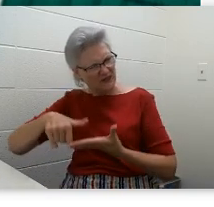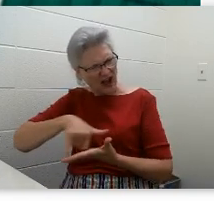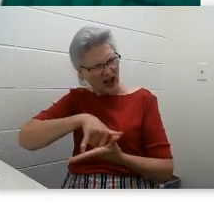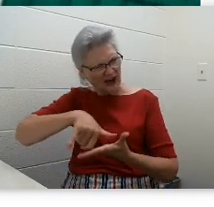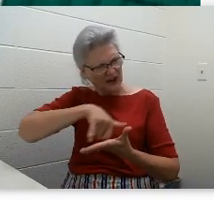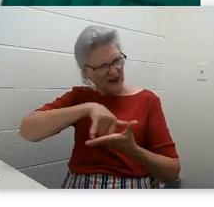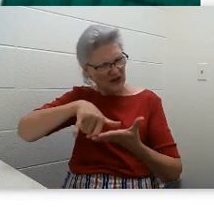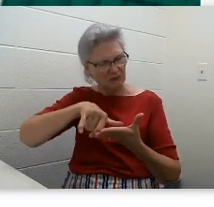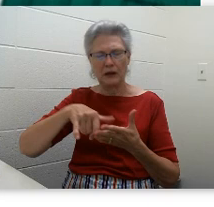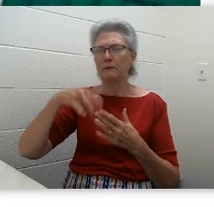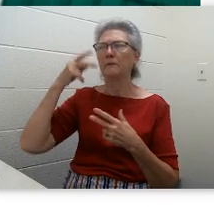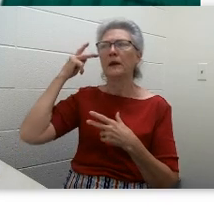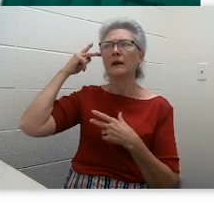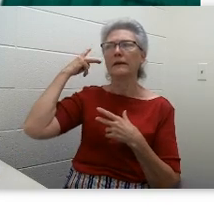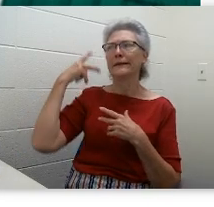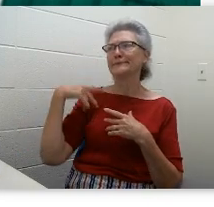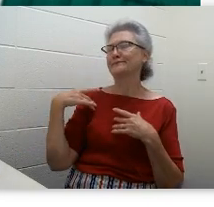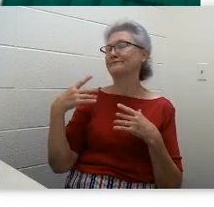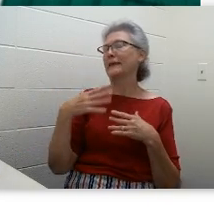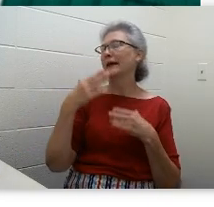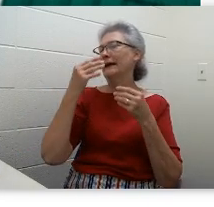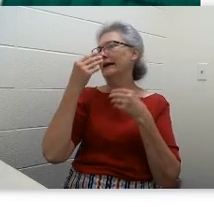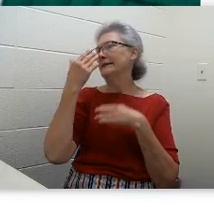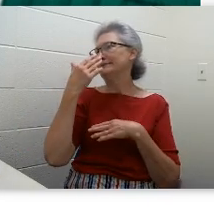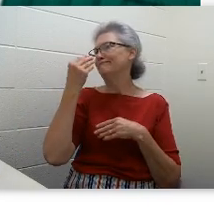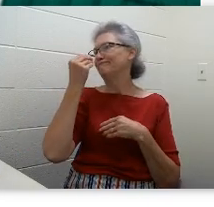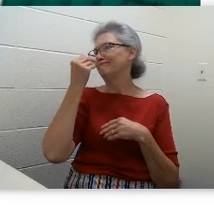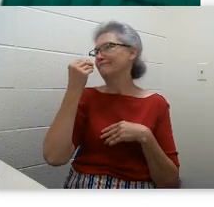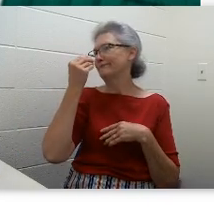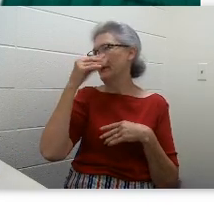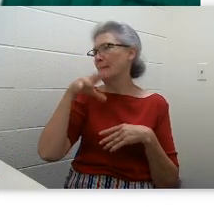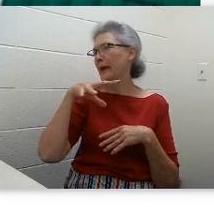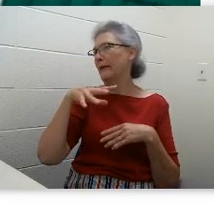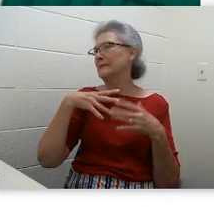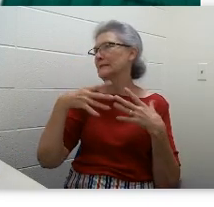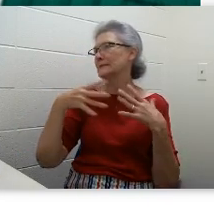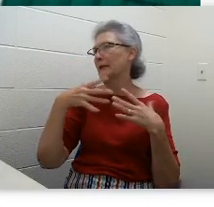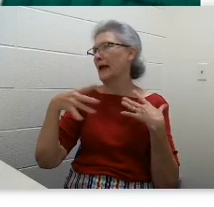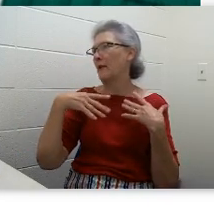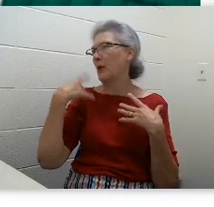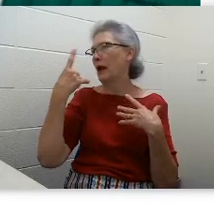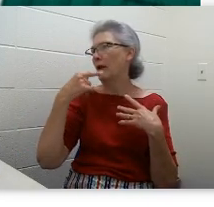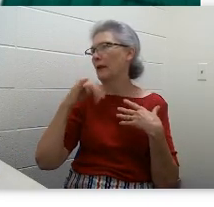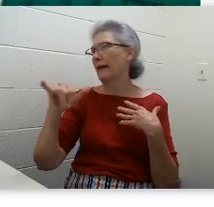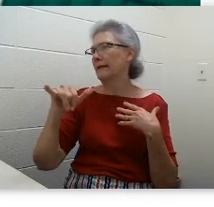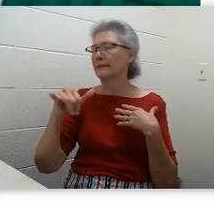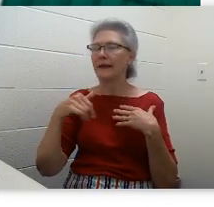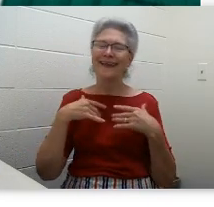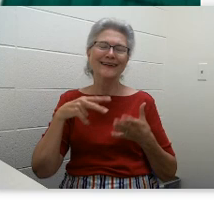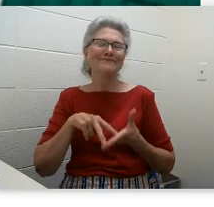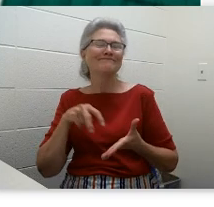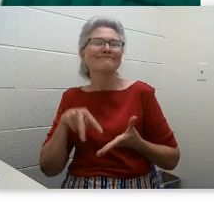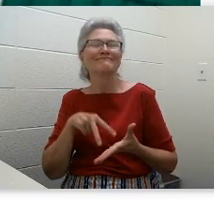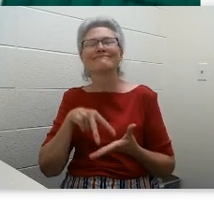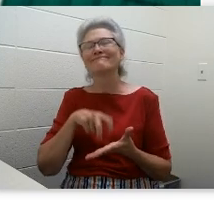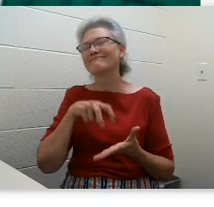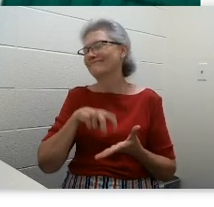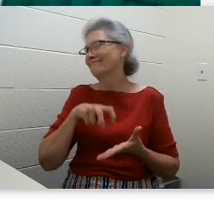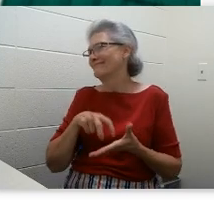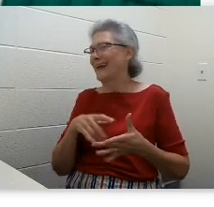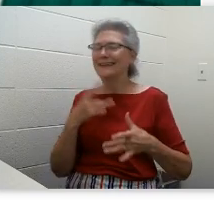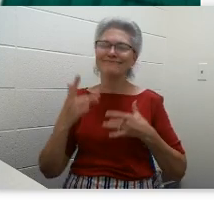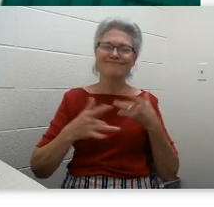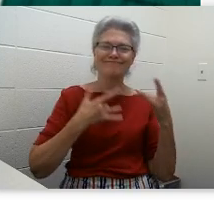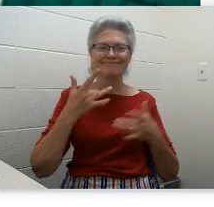boylike, was indifferent to appearances, and he was now jumping about in the wildest glee. Alas, he had already forgotten that he owed